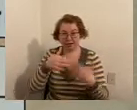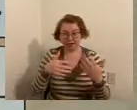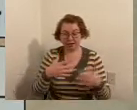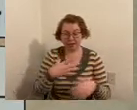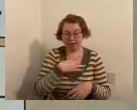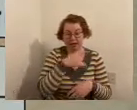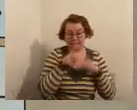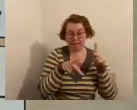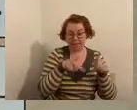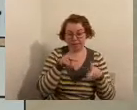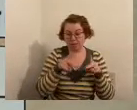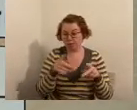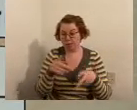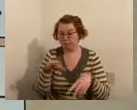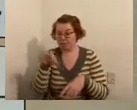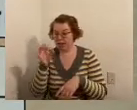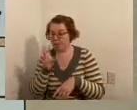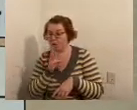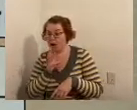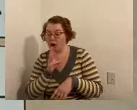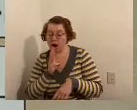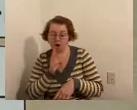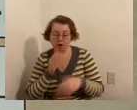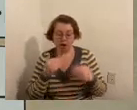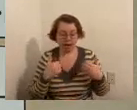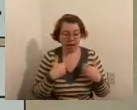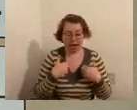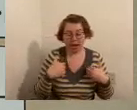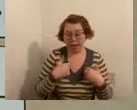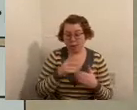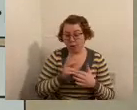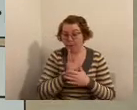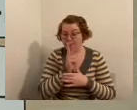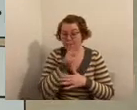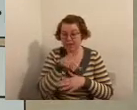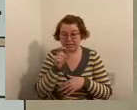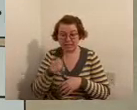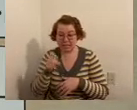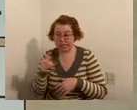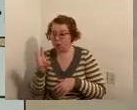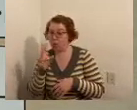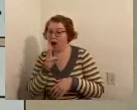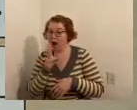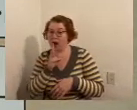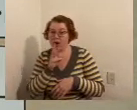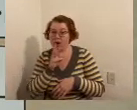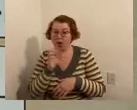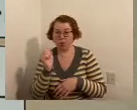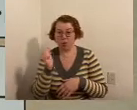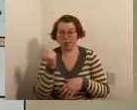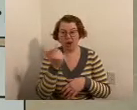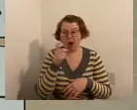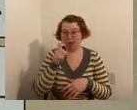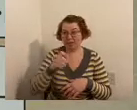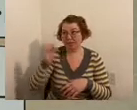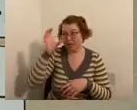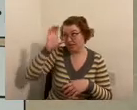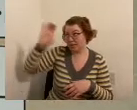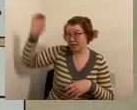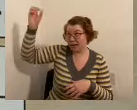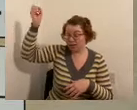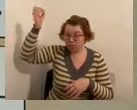who find water to drink, and animals and plants that need water, we all need the